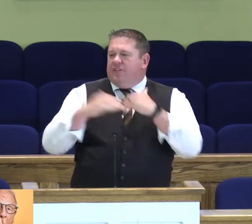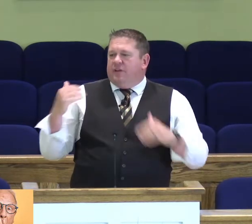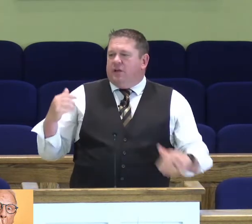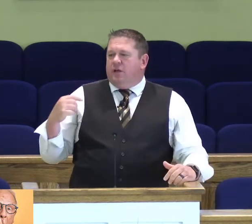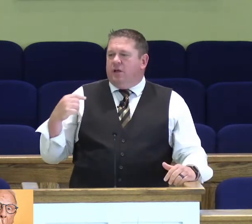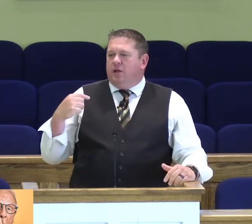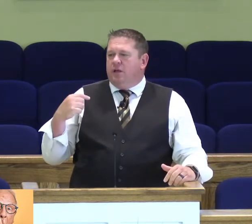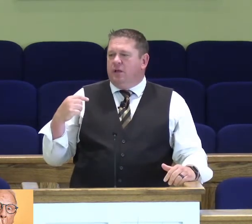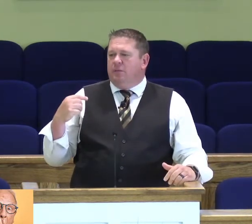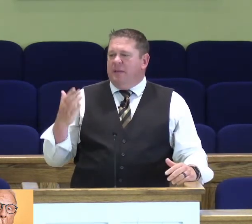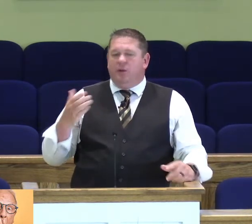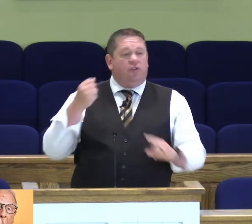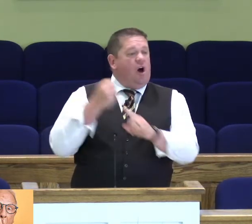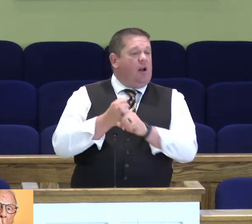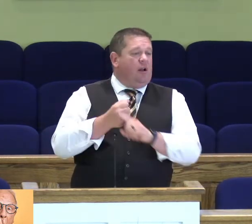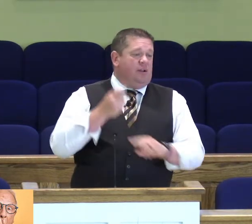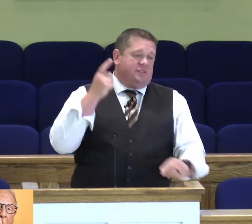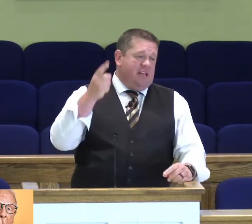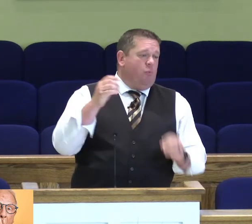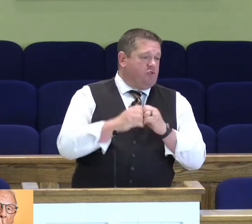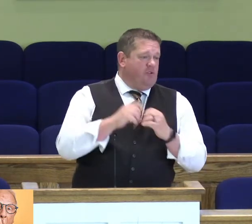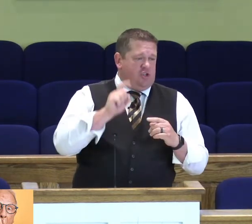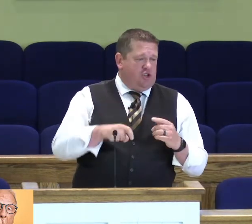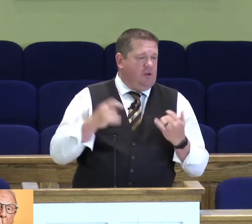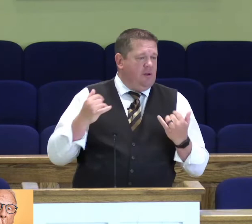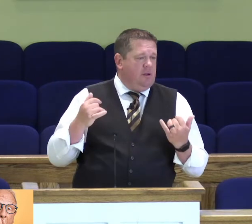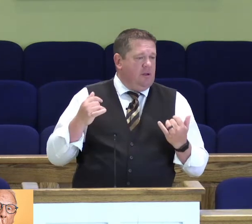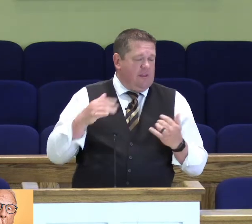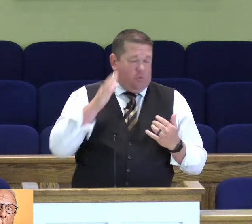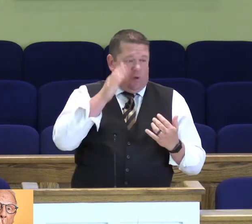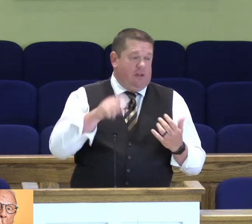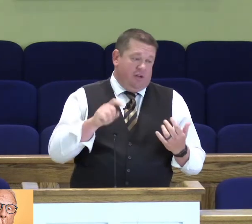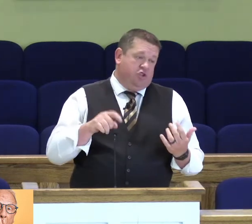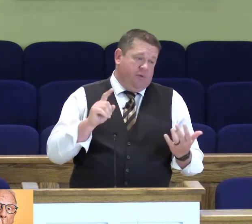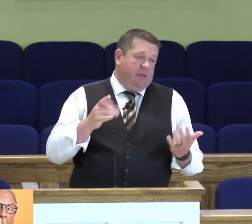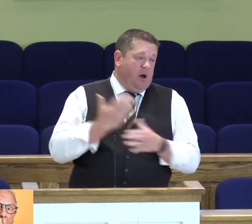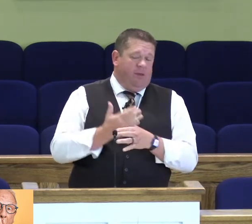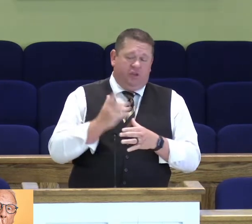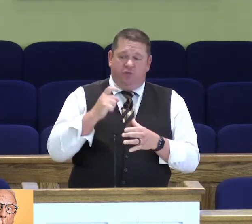when we get to heaven, maybe it'll dawn on us then more so